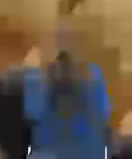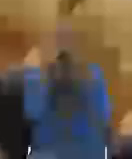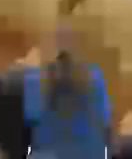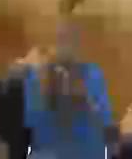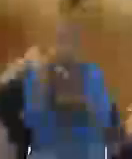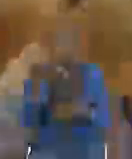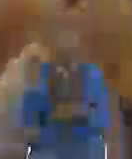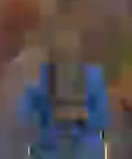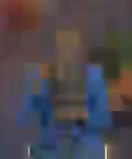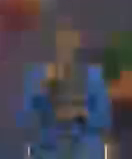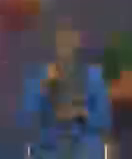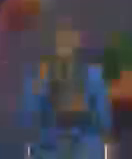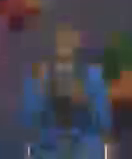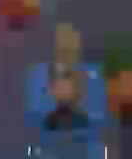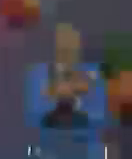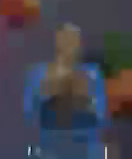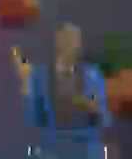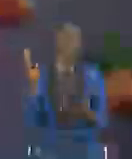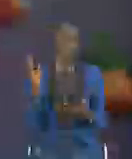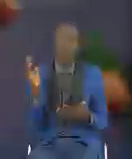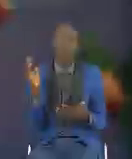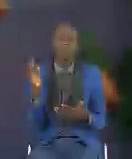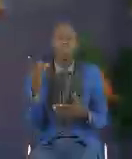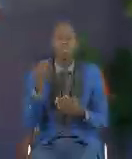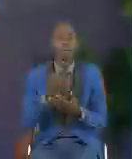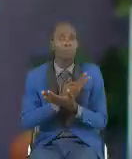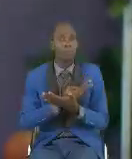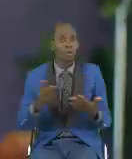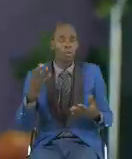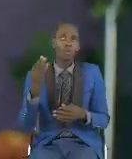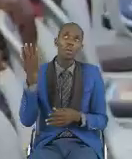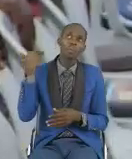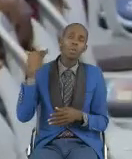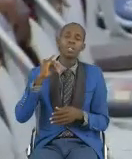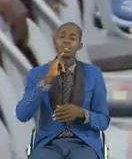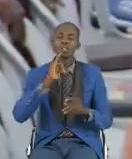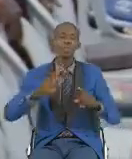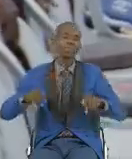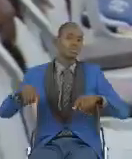is gone. Amen. The failure of the past is gone. Amen.